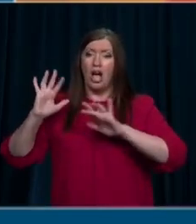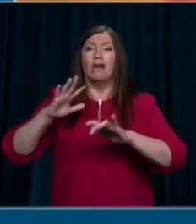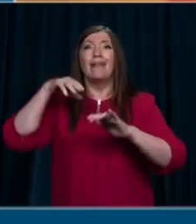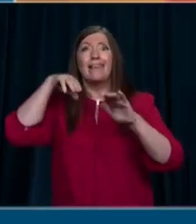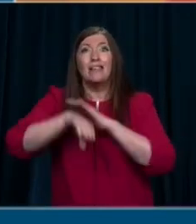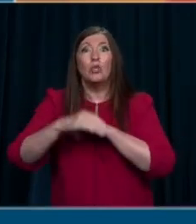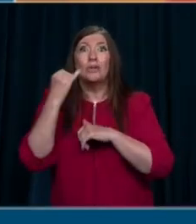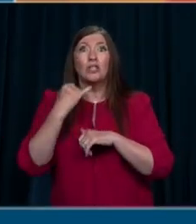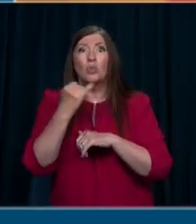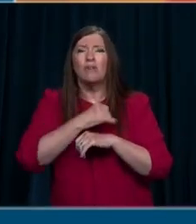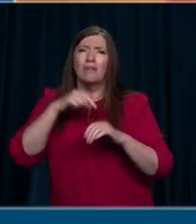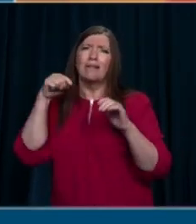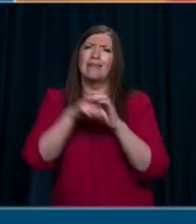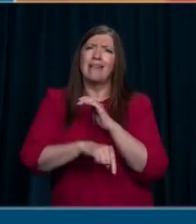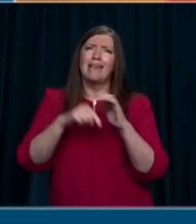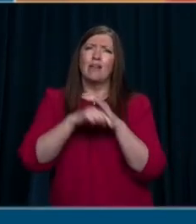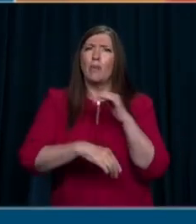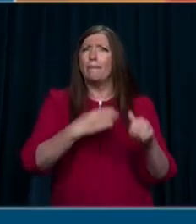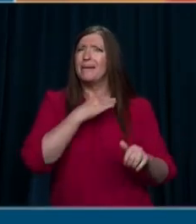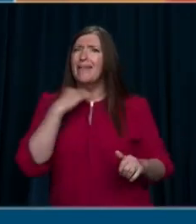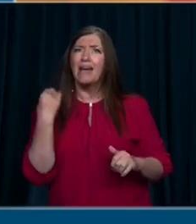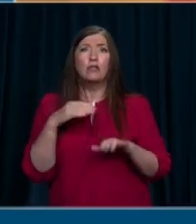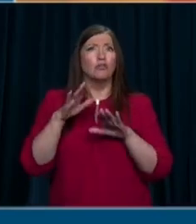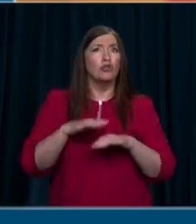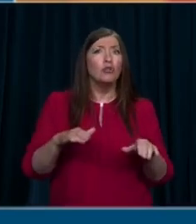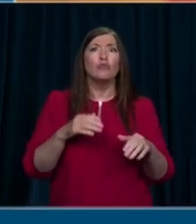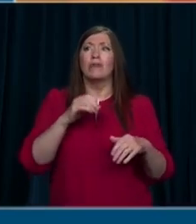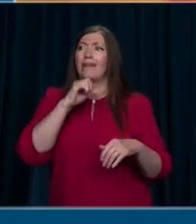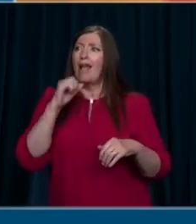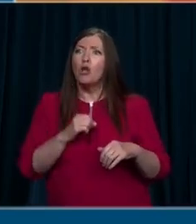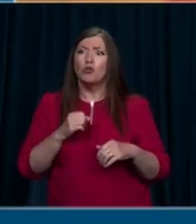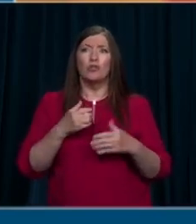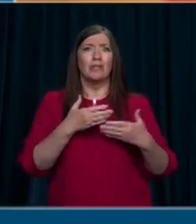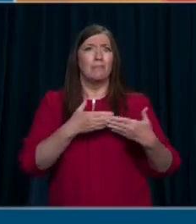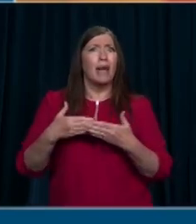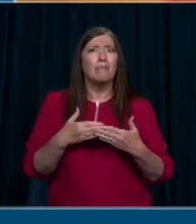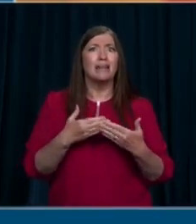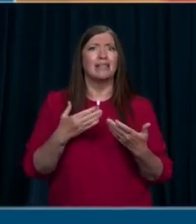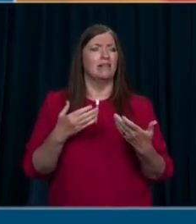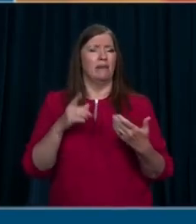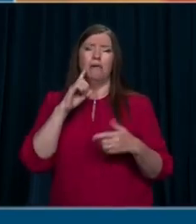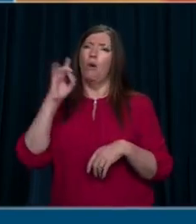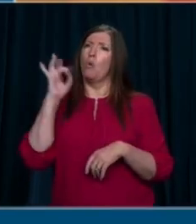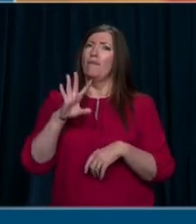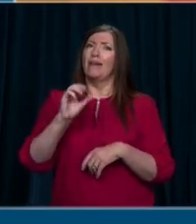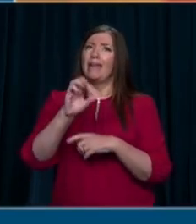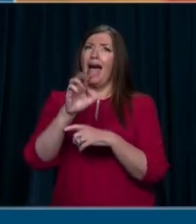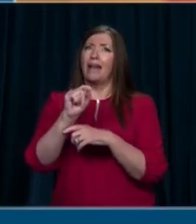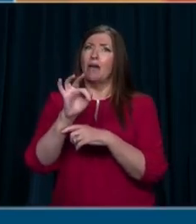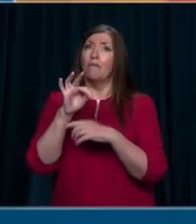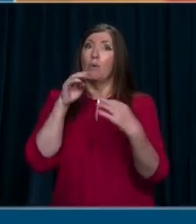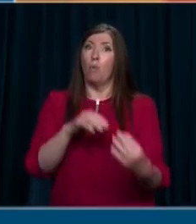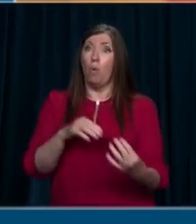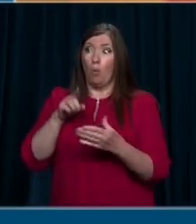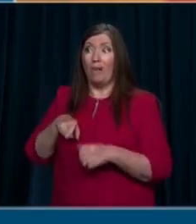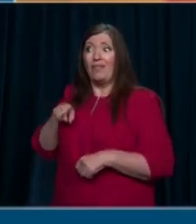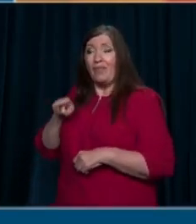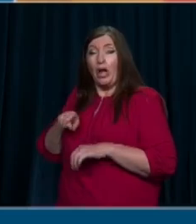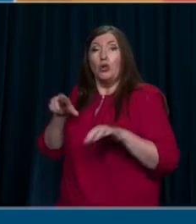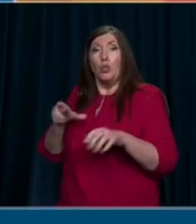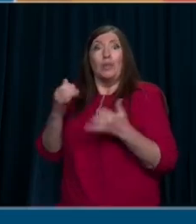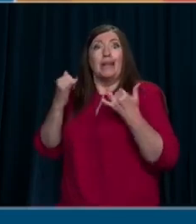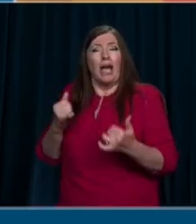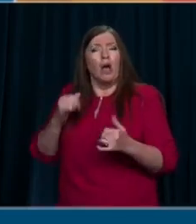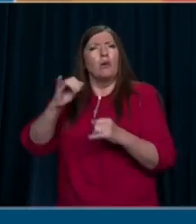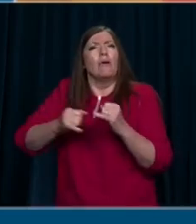and beheaded children, infants, elderly, and others. This was a horrific act of war, and what they're doing now is ultimately